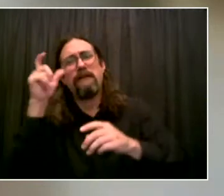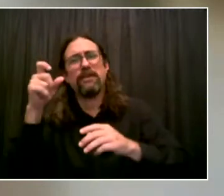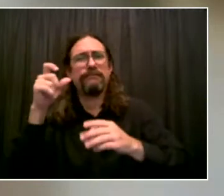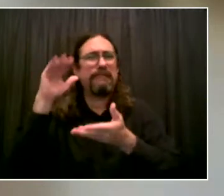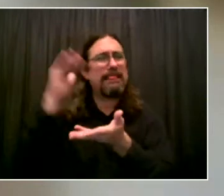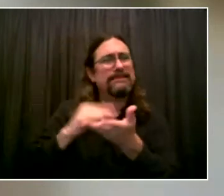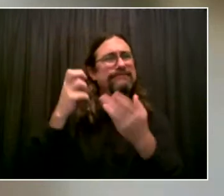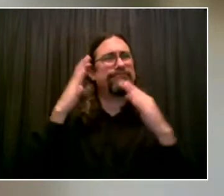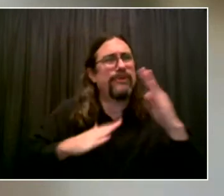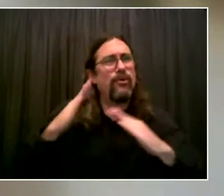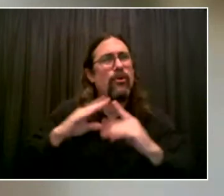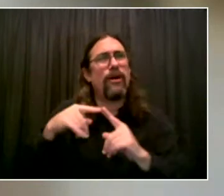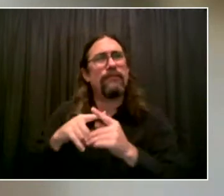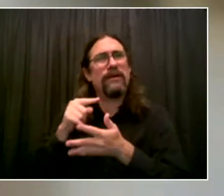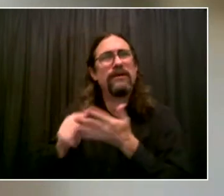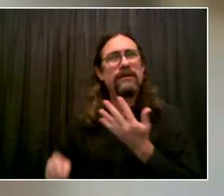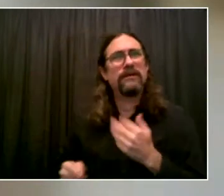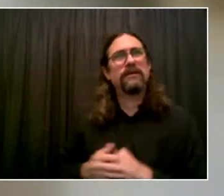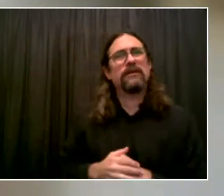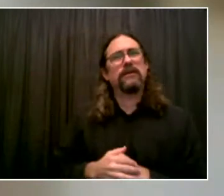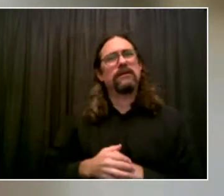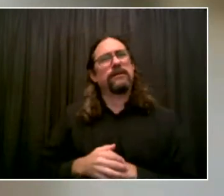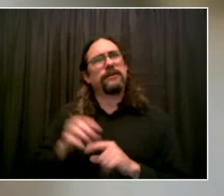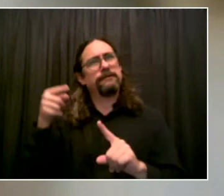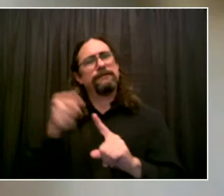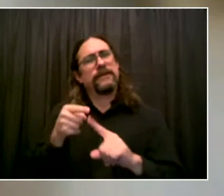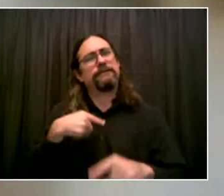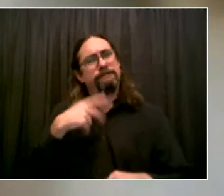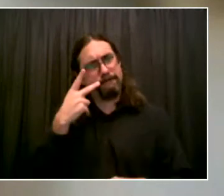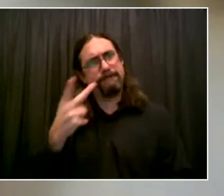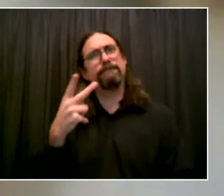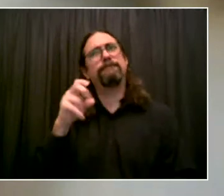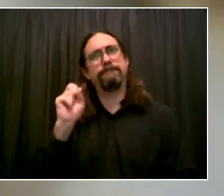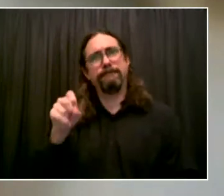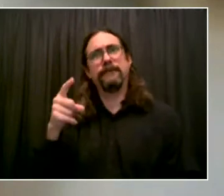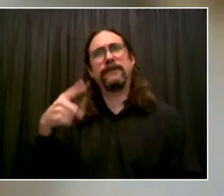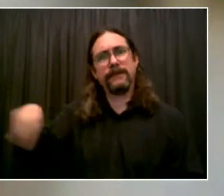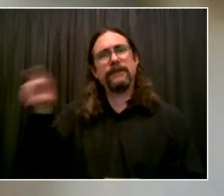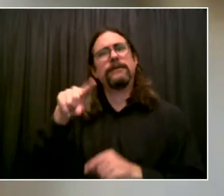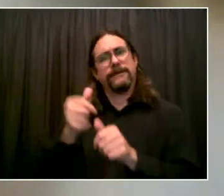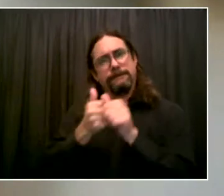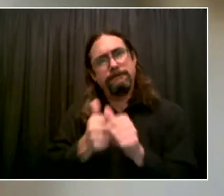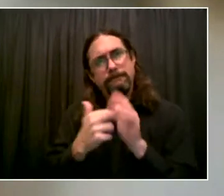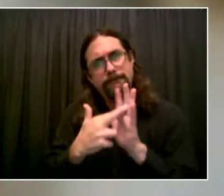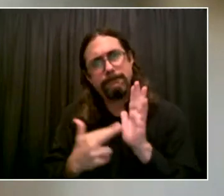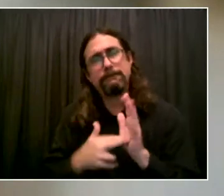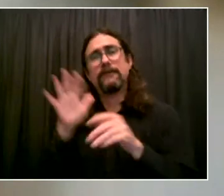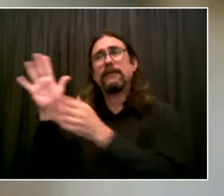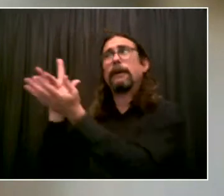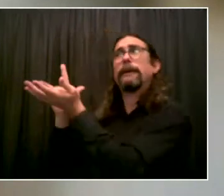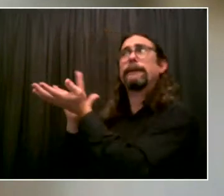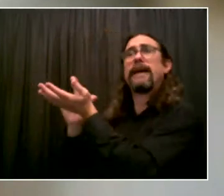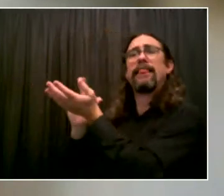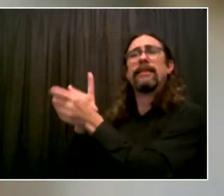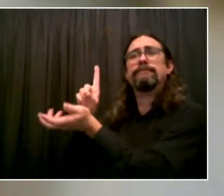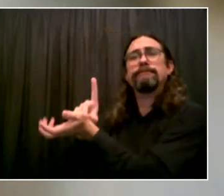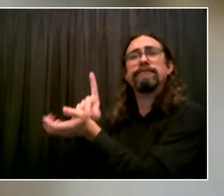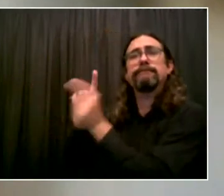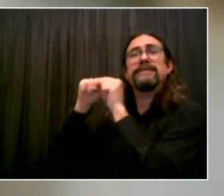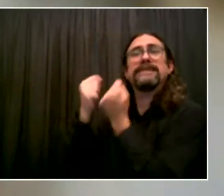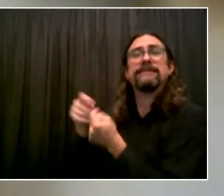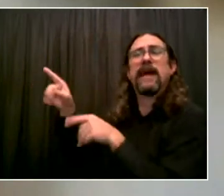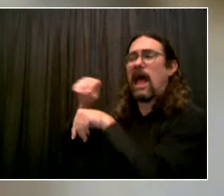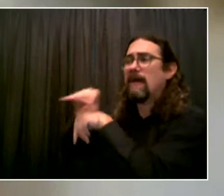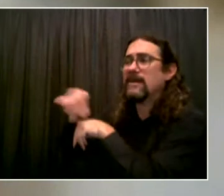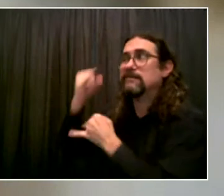medical experts. And as we've done throughout the pandemic, we'll make changes along the way as needed. Now that the first week is behind us,